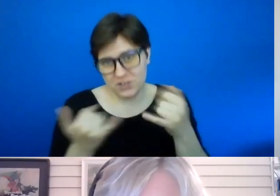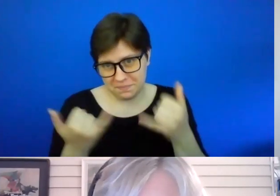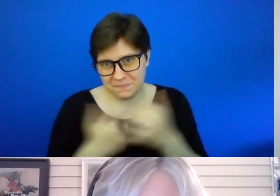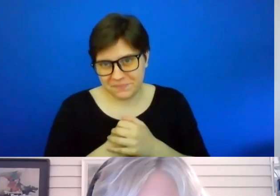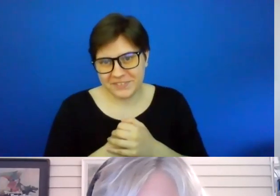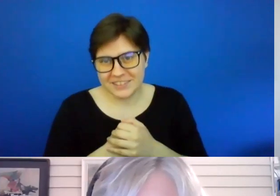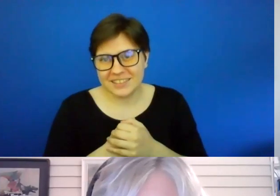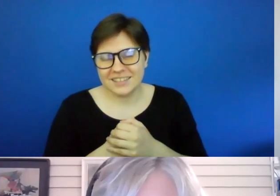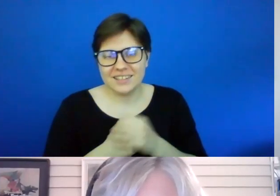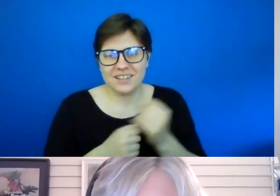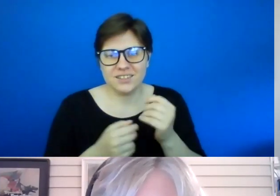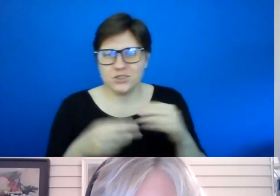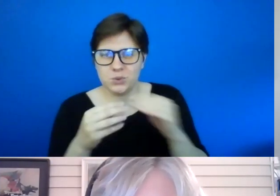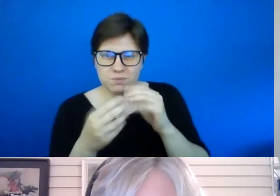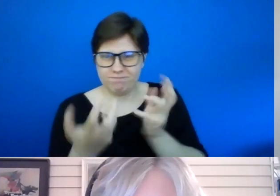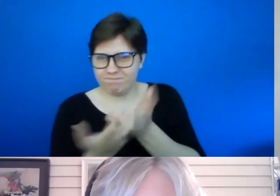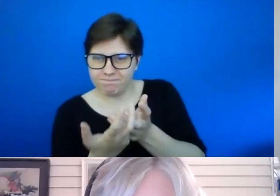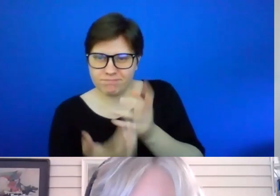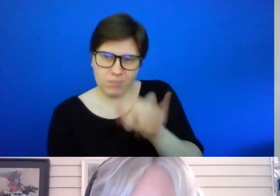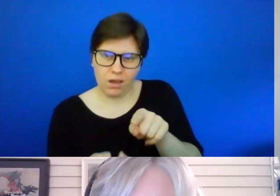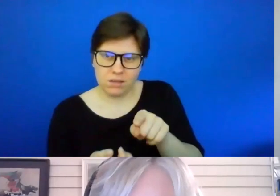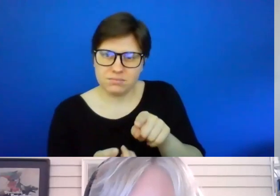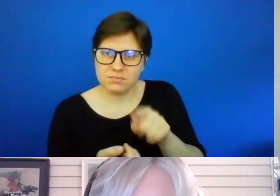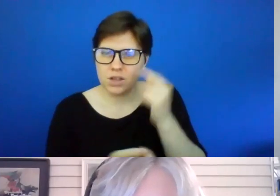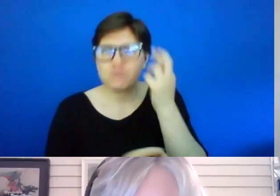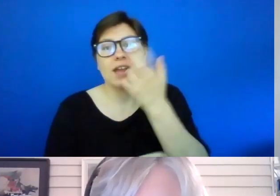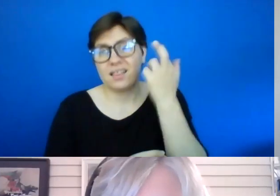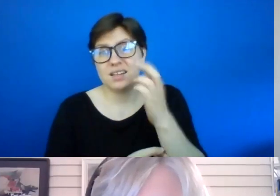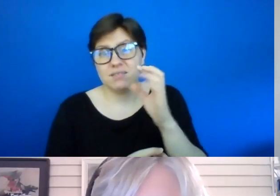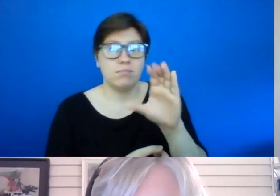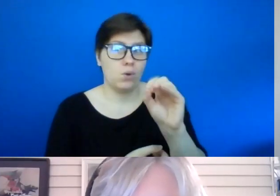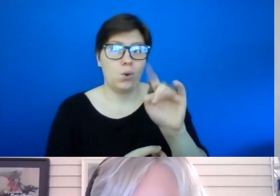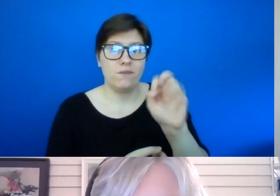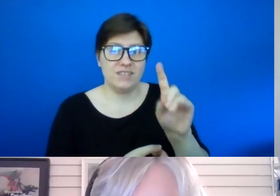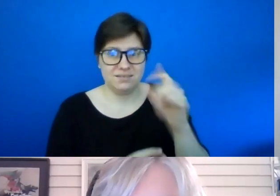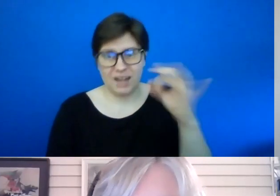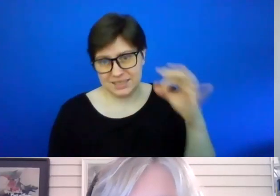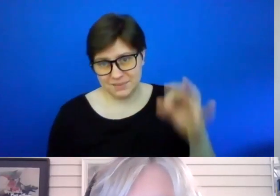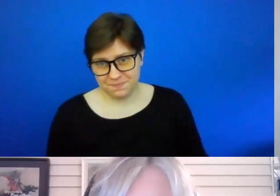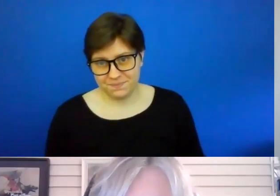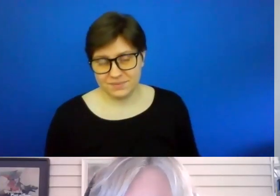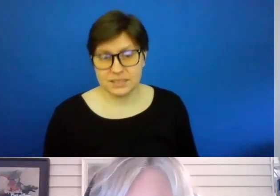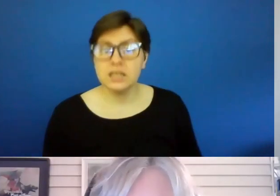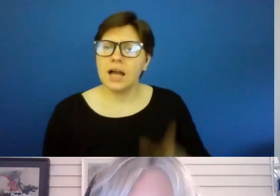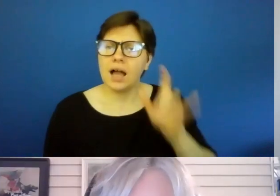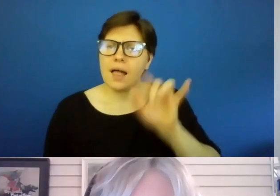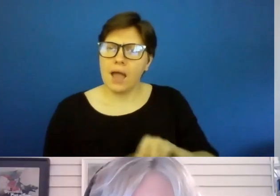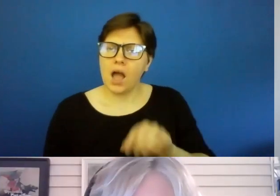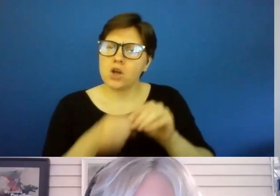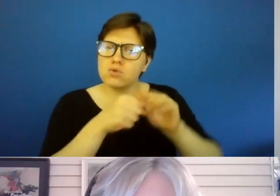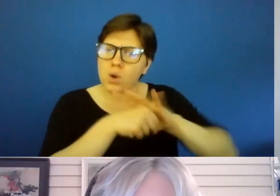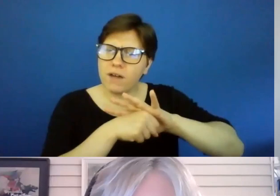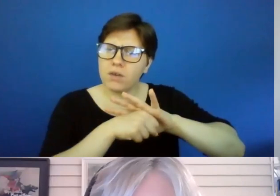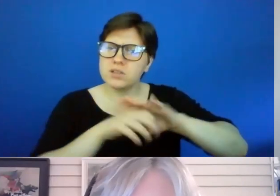to accommodate the reality of COVID-19. The spread of the deadly